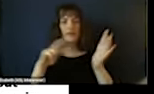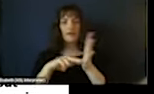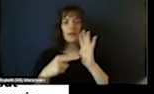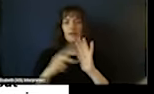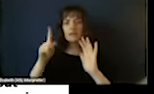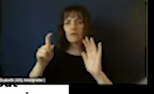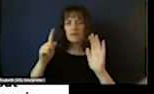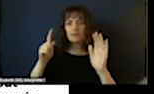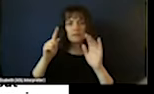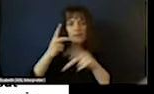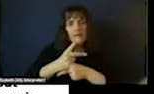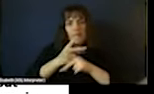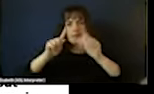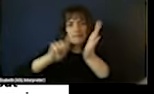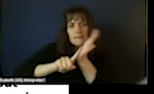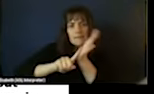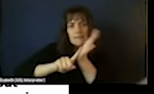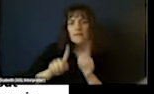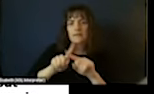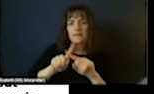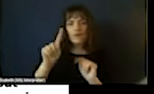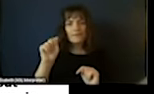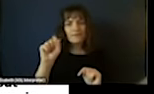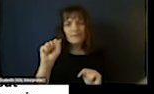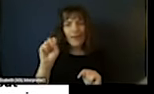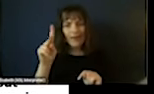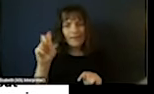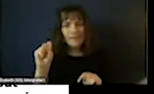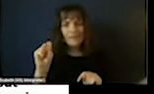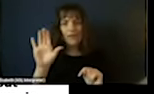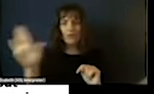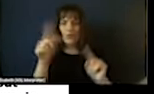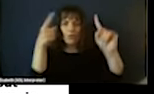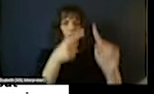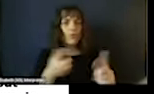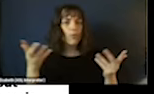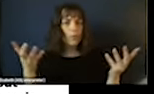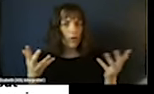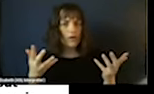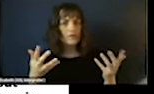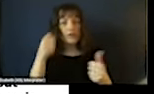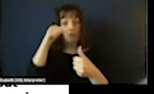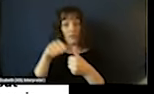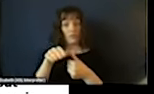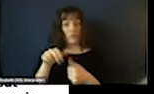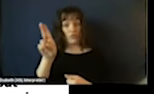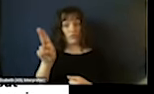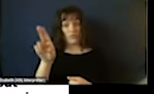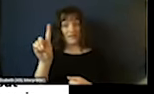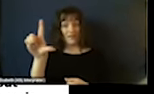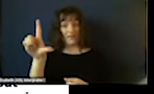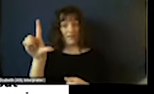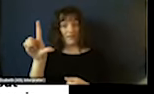requirement's goal. Think back to what I said about universal design for learning. Allow individuals to show their success